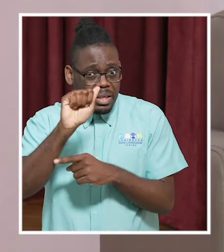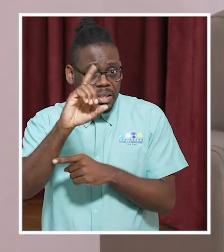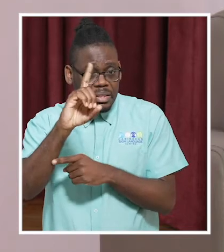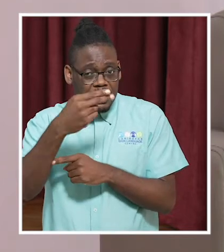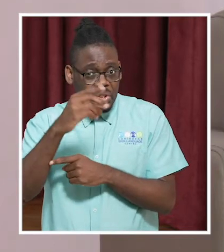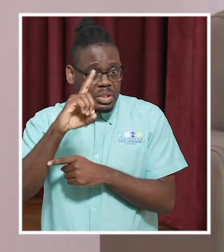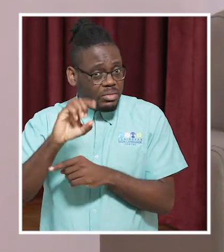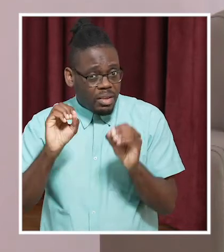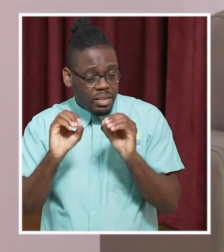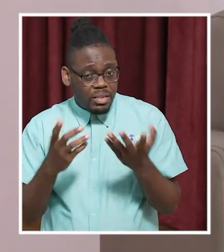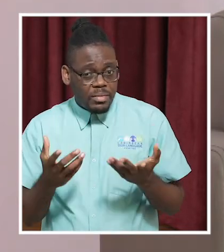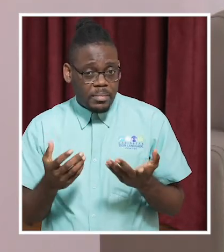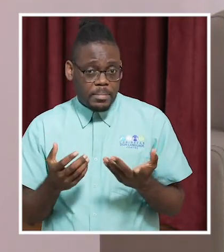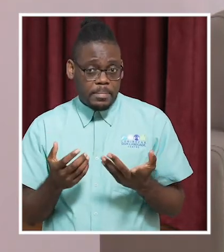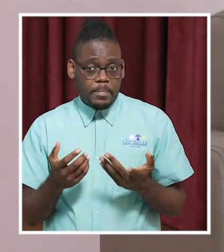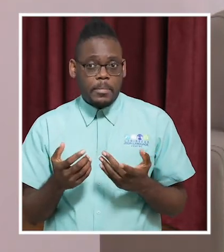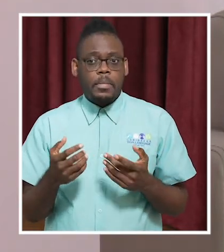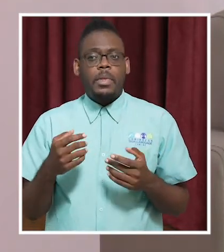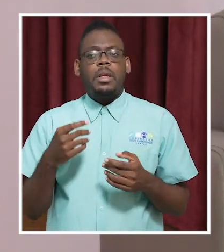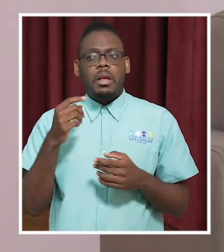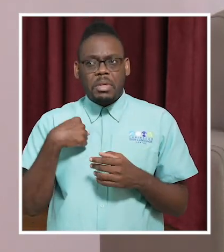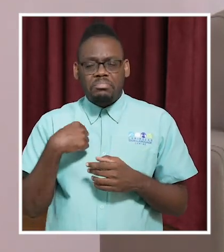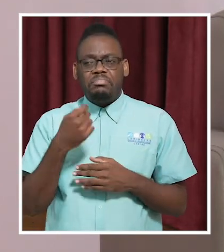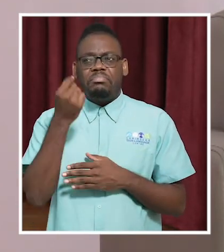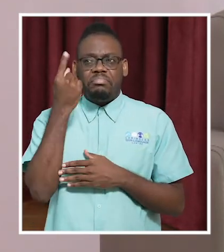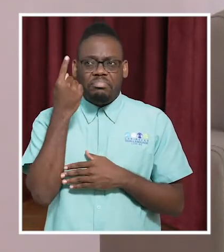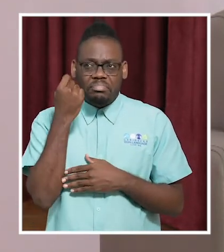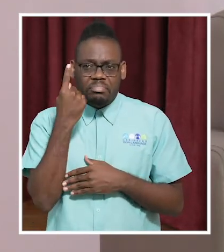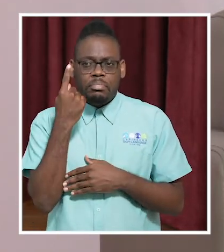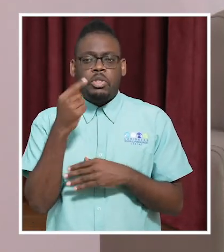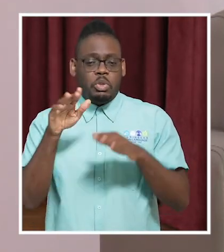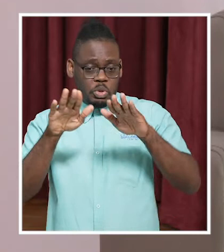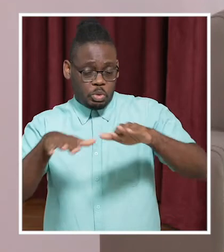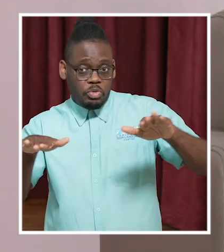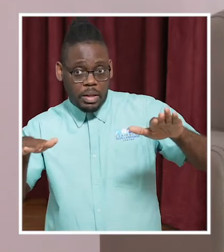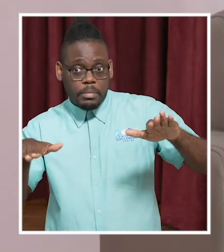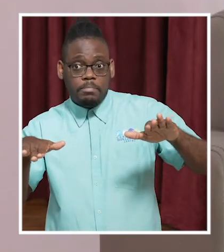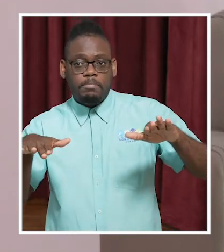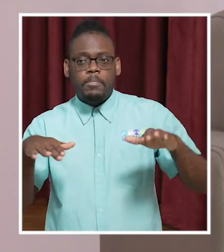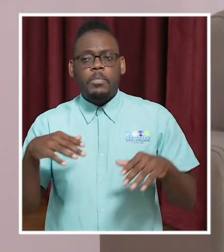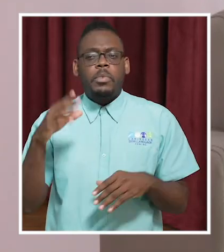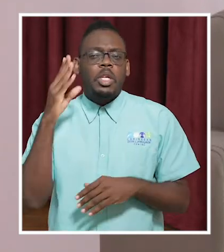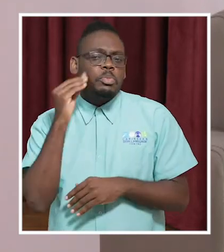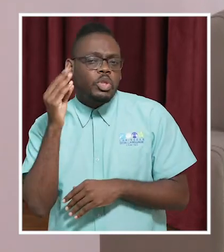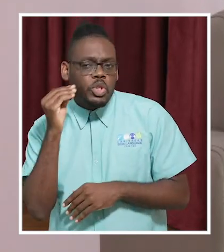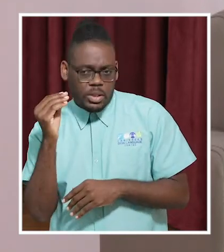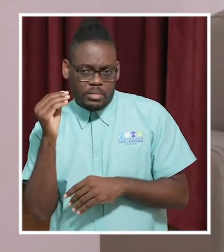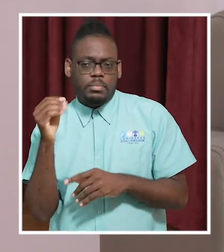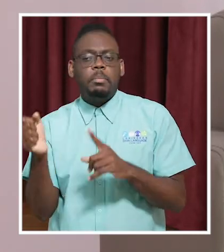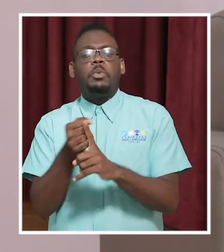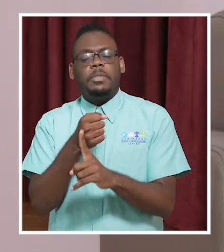abuse our children go through when they have ADHD symptoms. Now we say attention